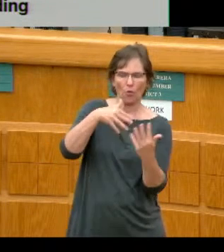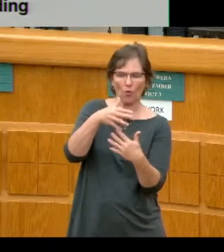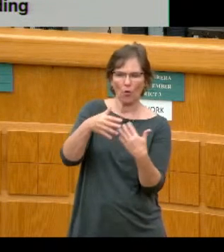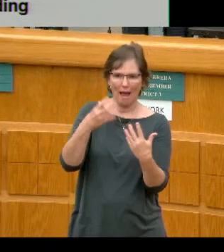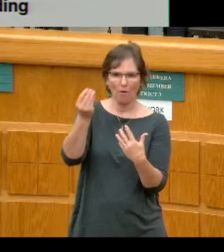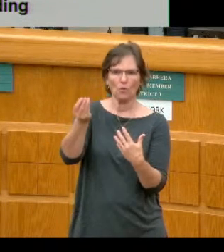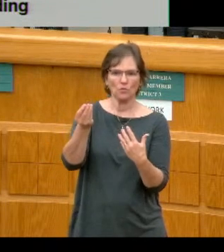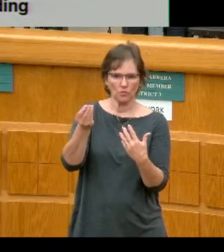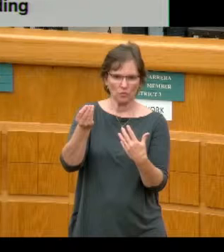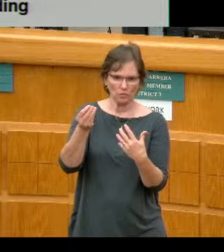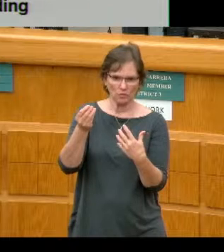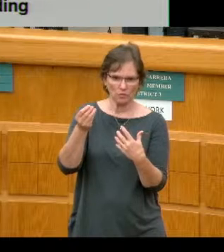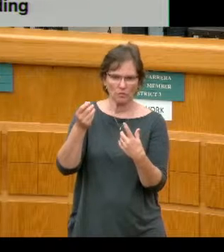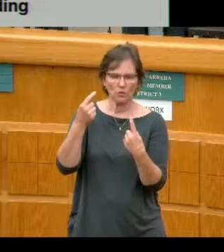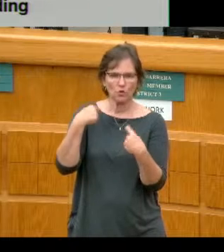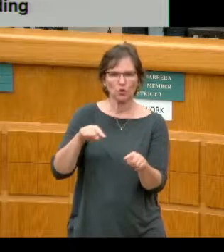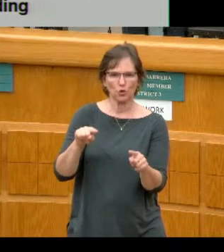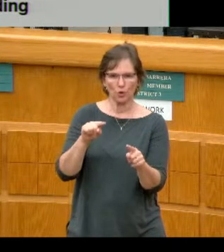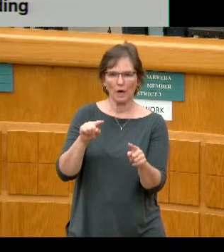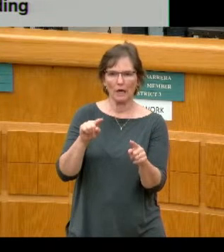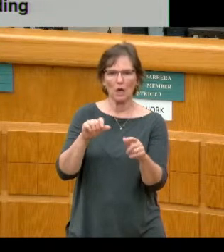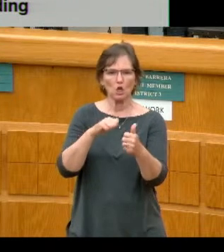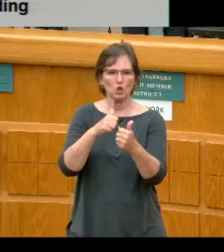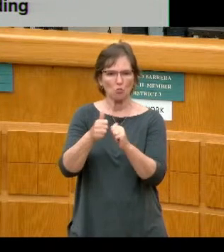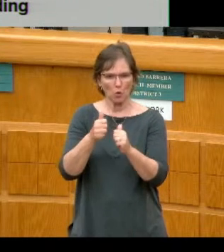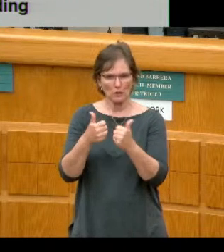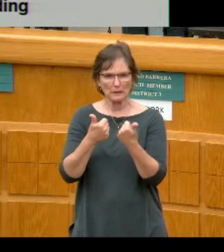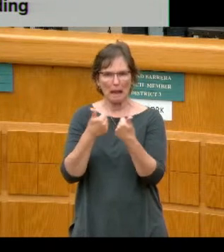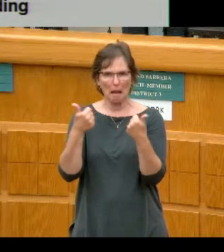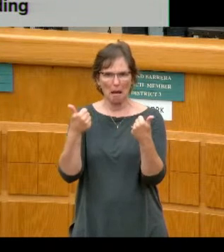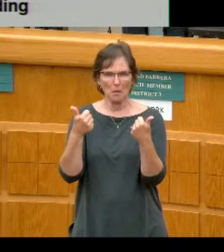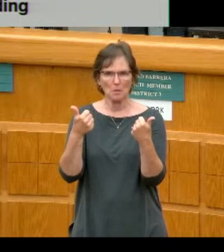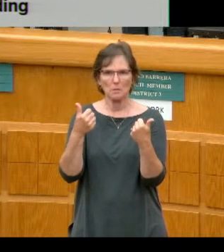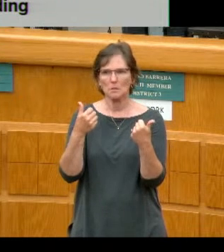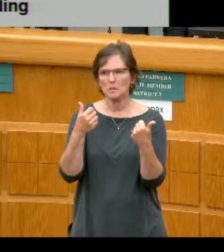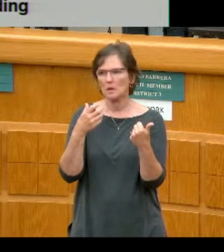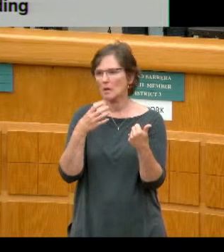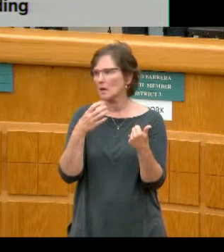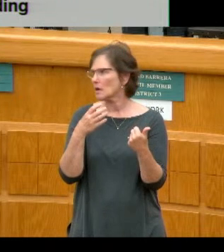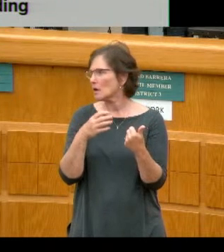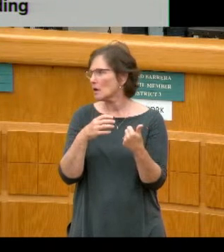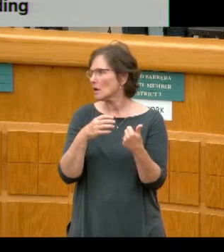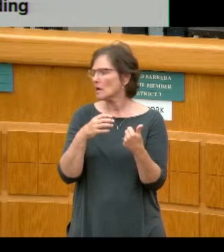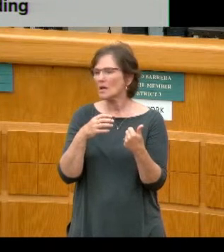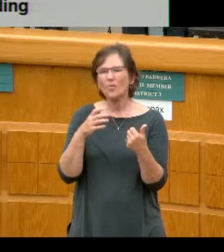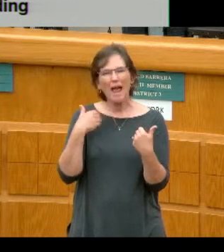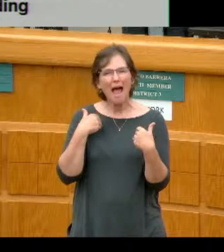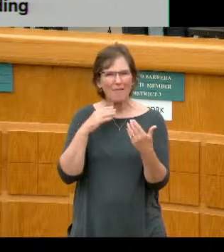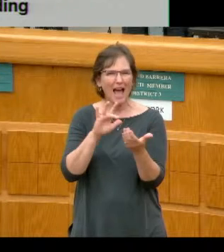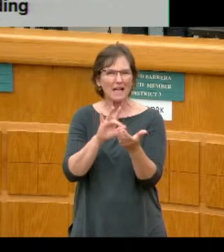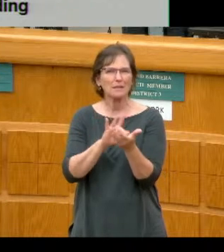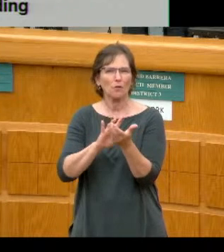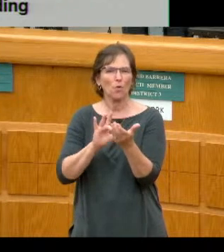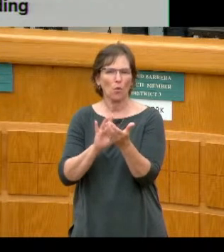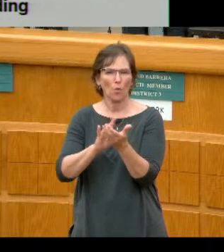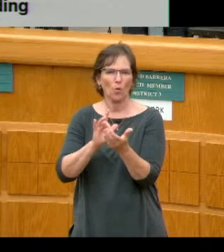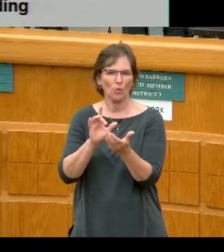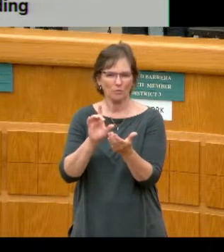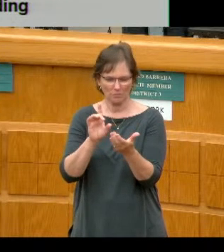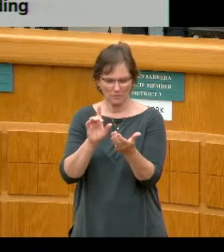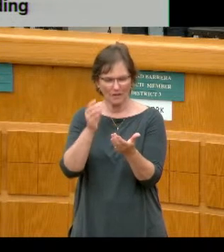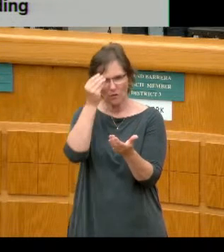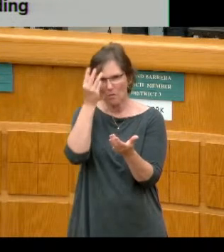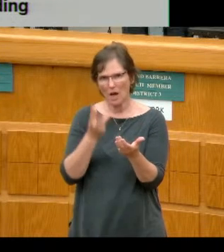in the future, but here's one pattern that we can see. The foot traffic at high school sporting event